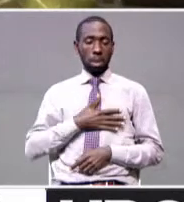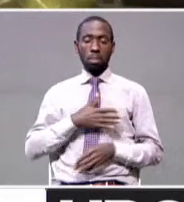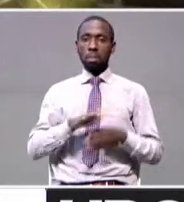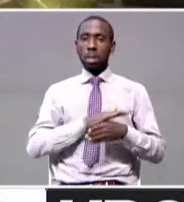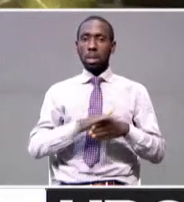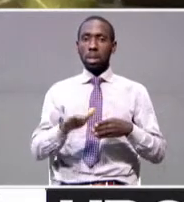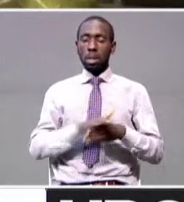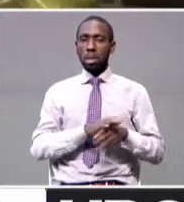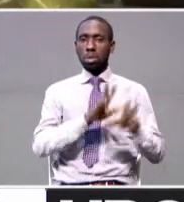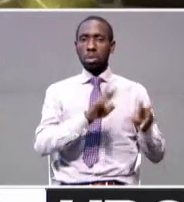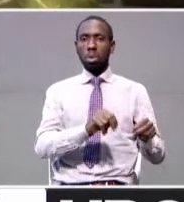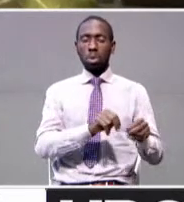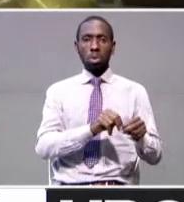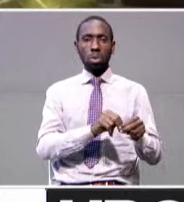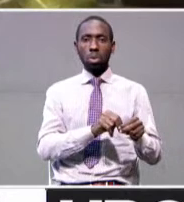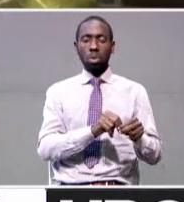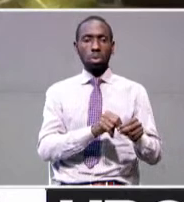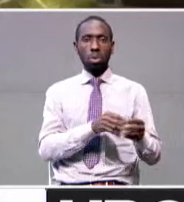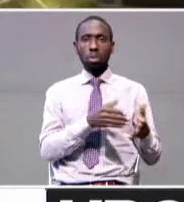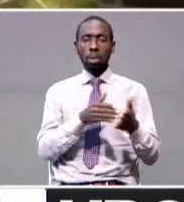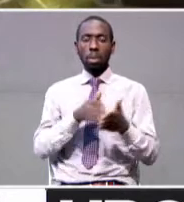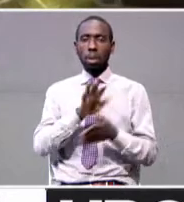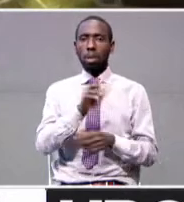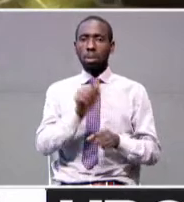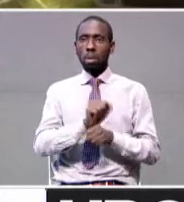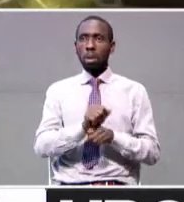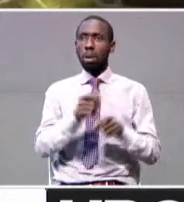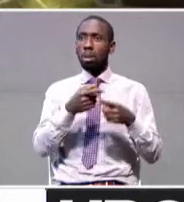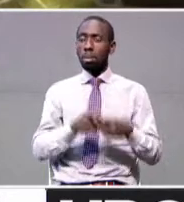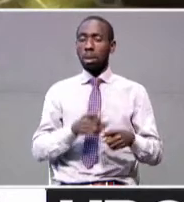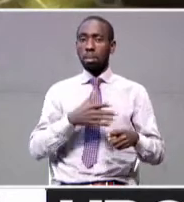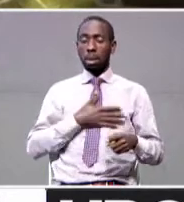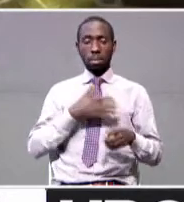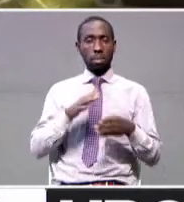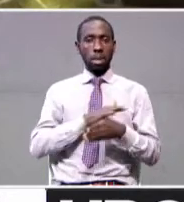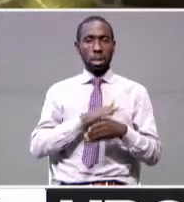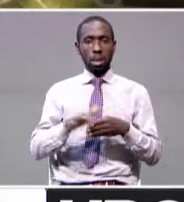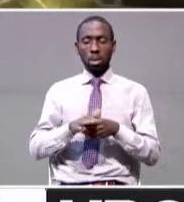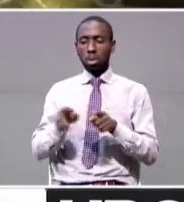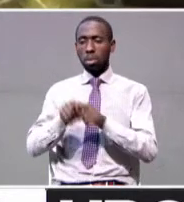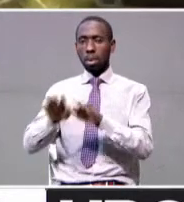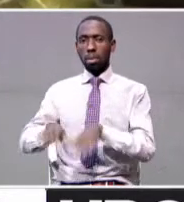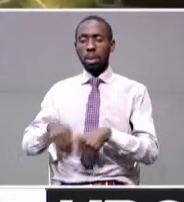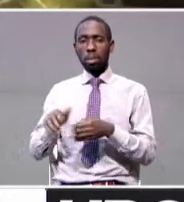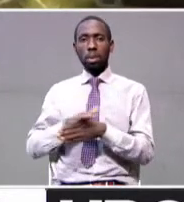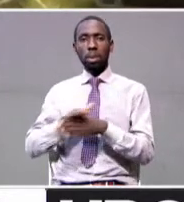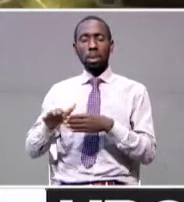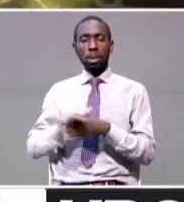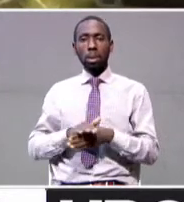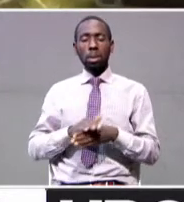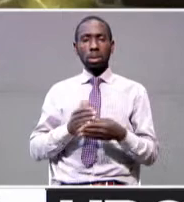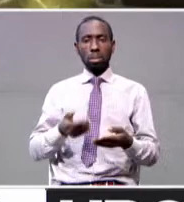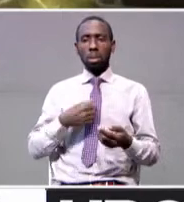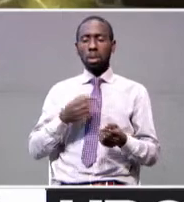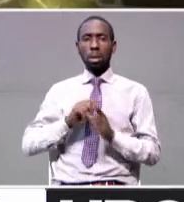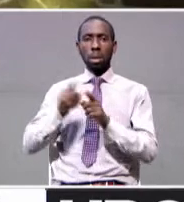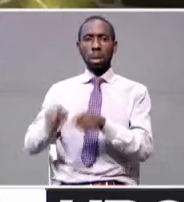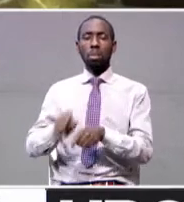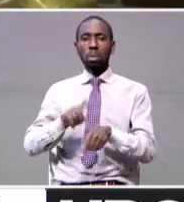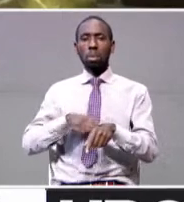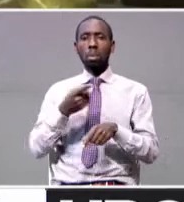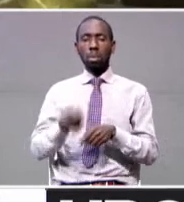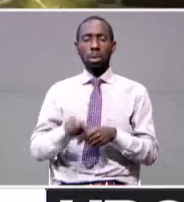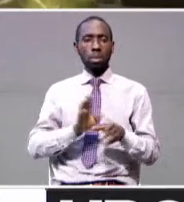to interfere with their work. But it's my business and full-time business to raise the red flag when they become frimuse in their